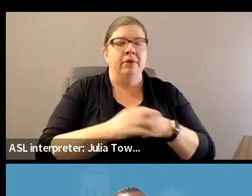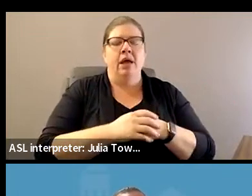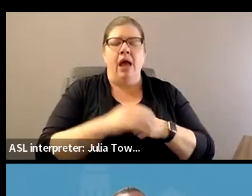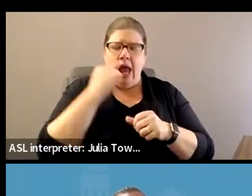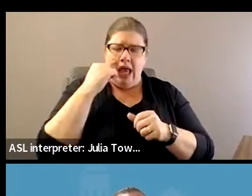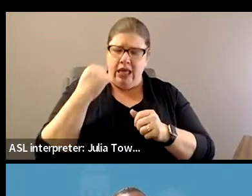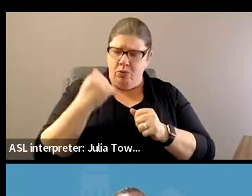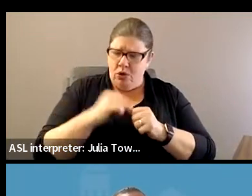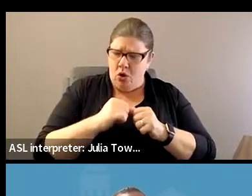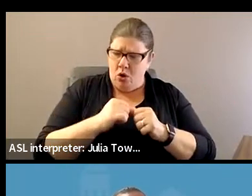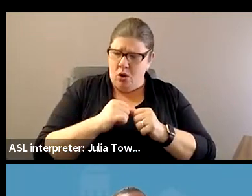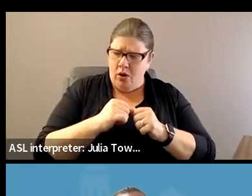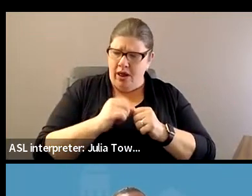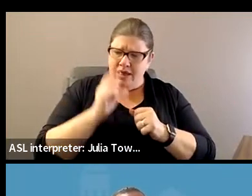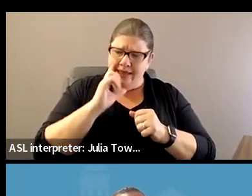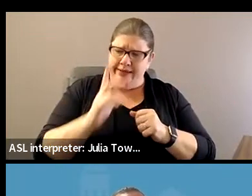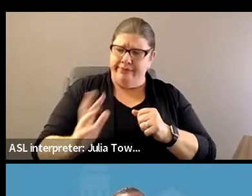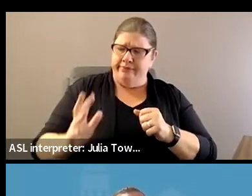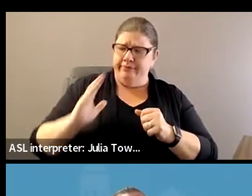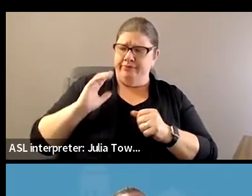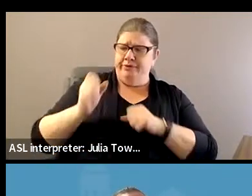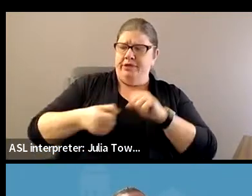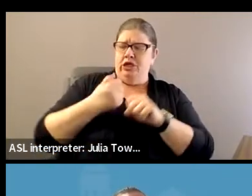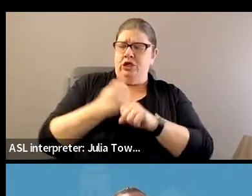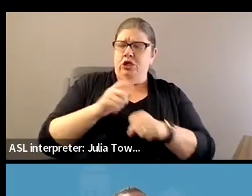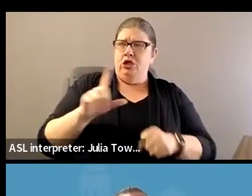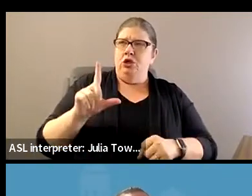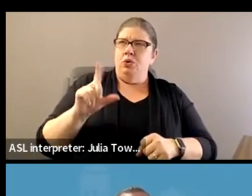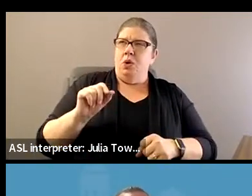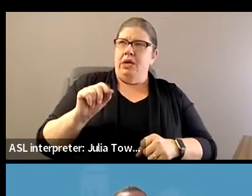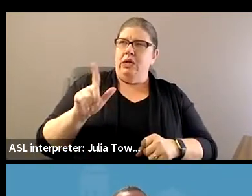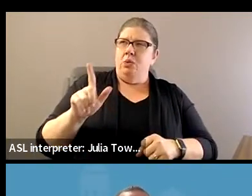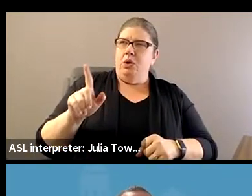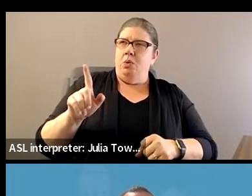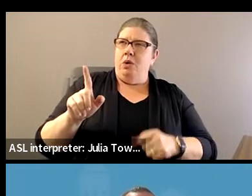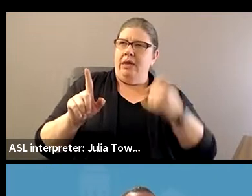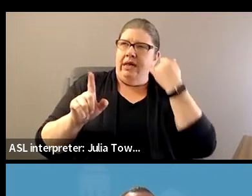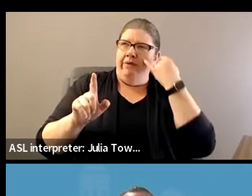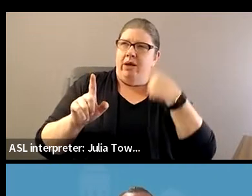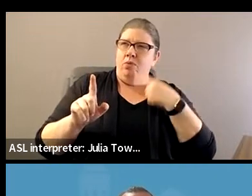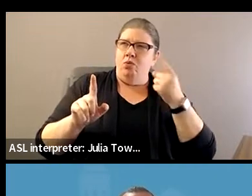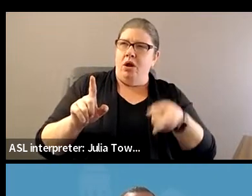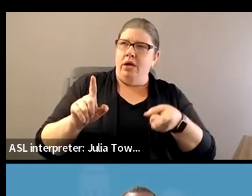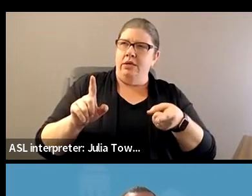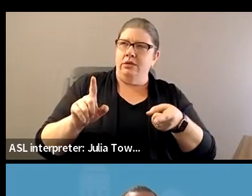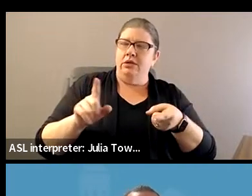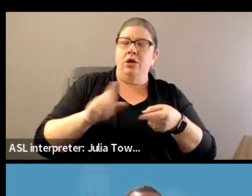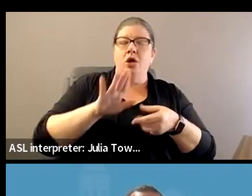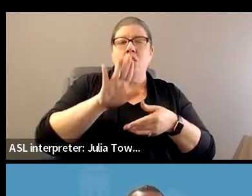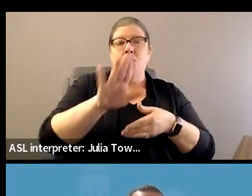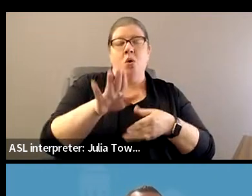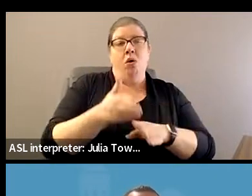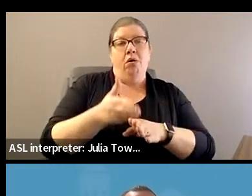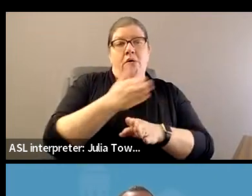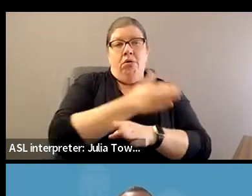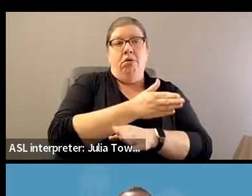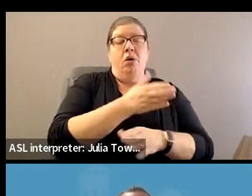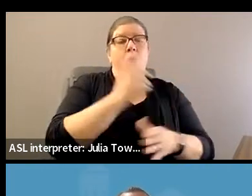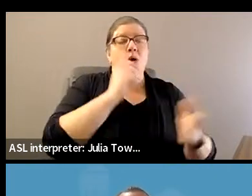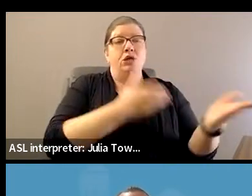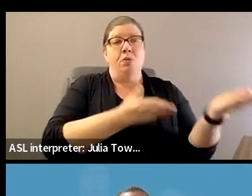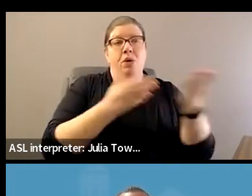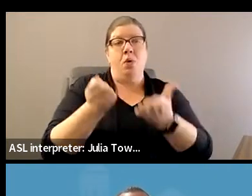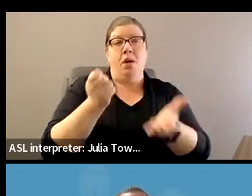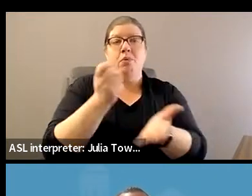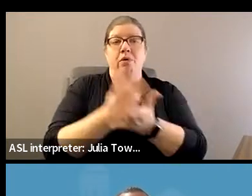think in 2021, if my memory serves me well, that your predecessor was bringing to us